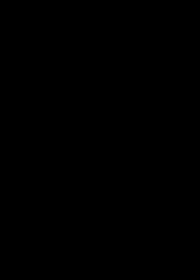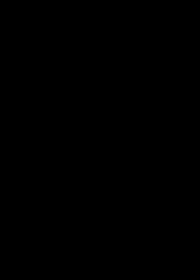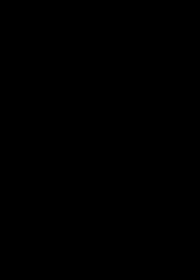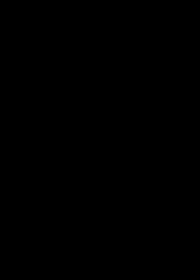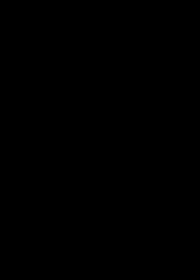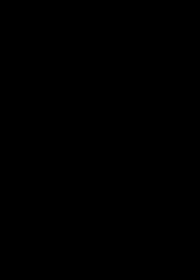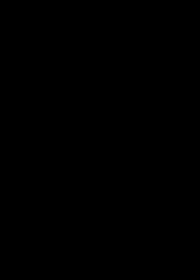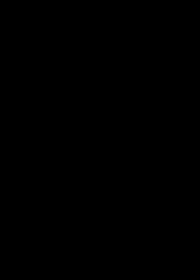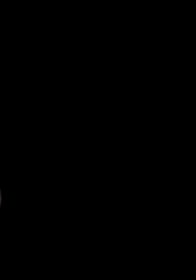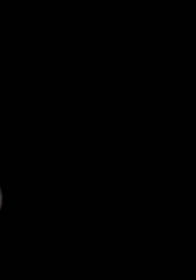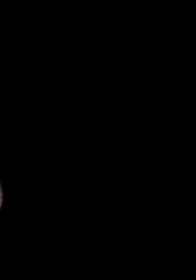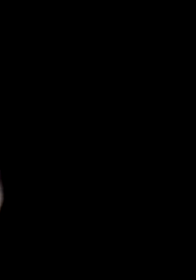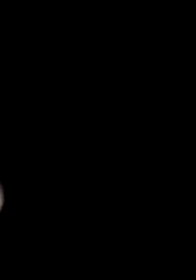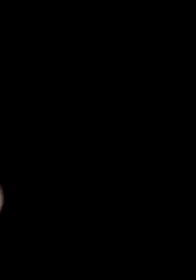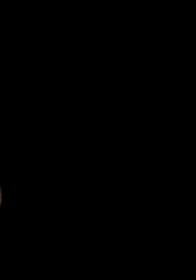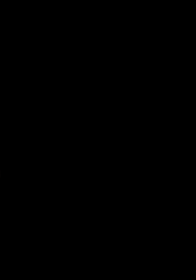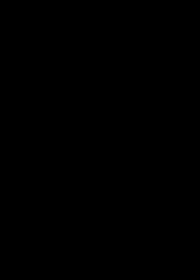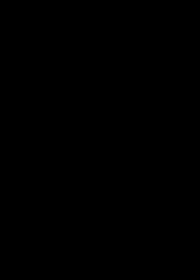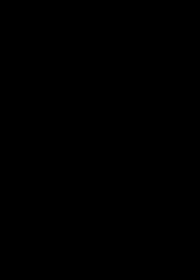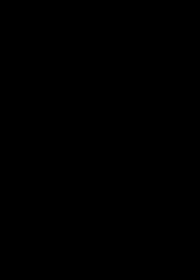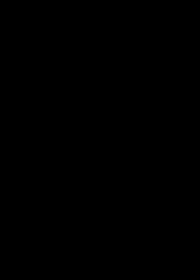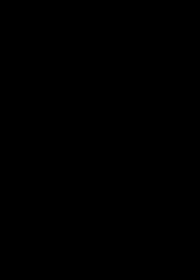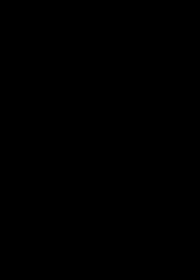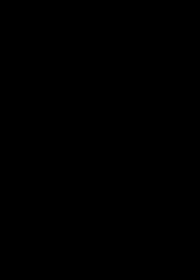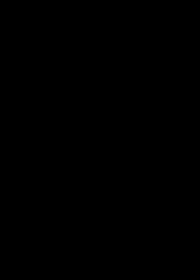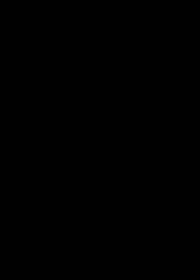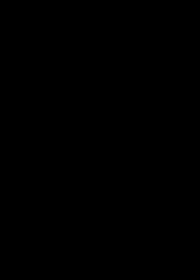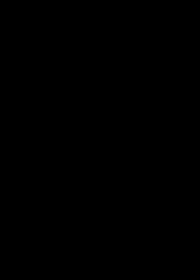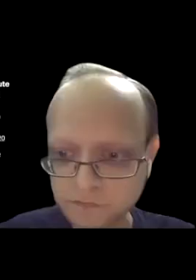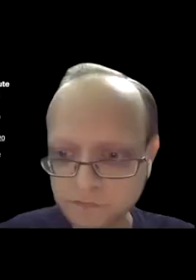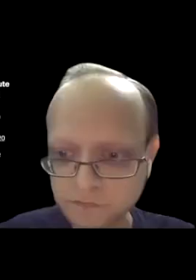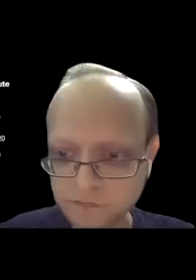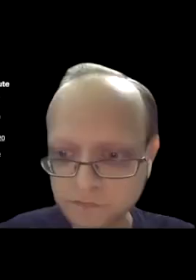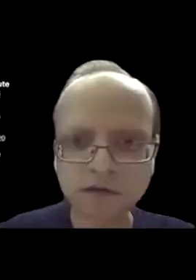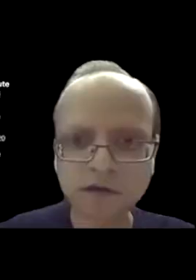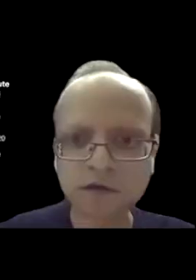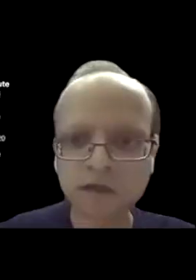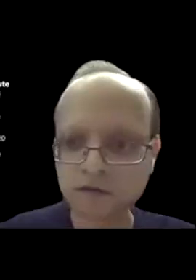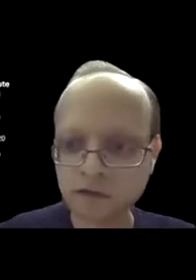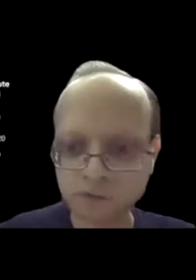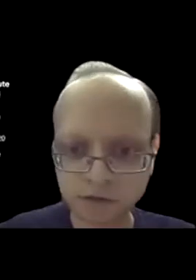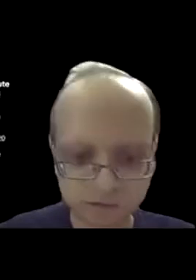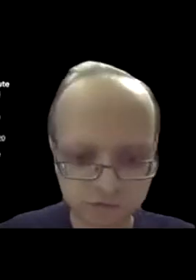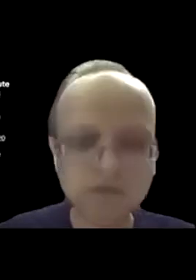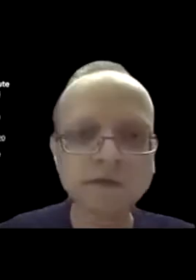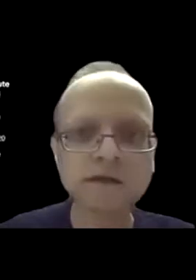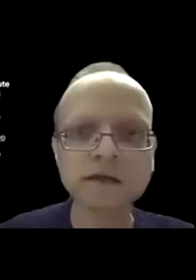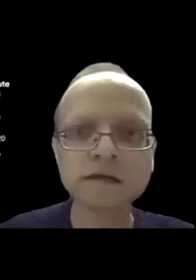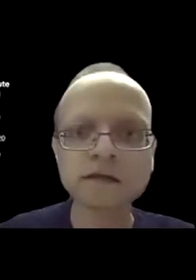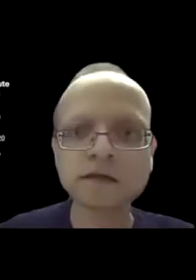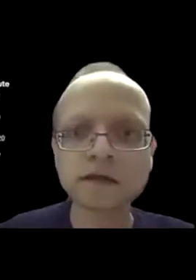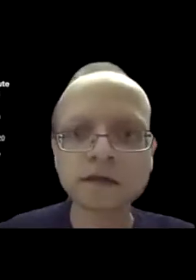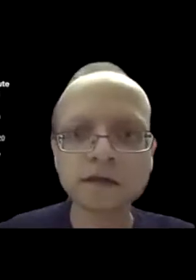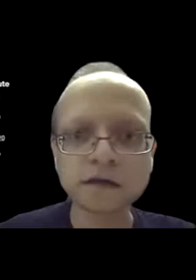and share my screen, and y'all can let me know if and when you're able to see